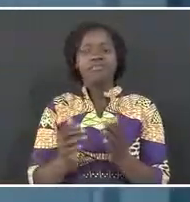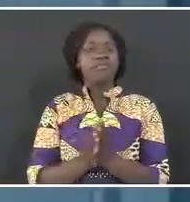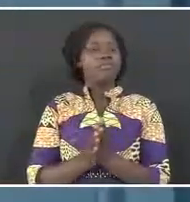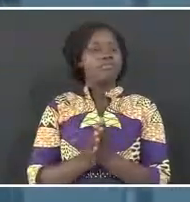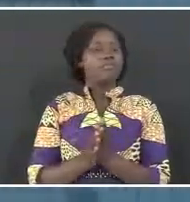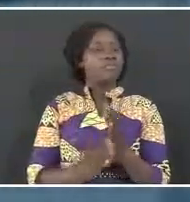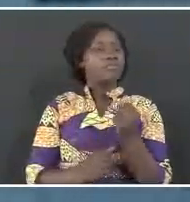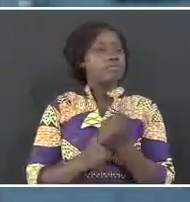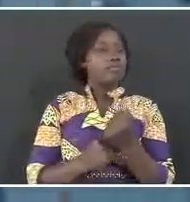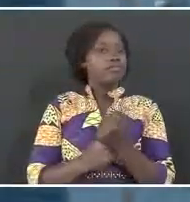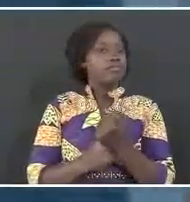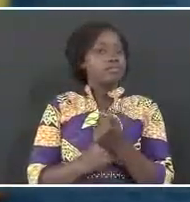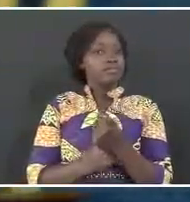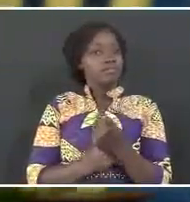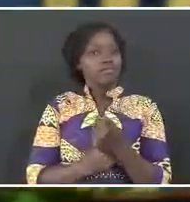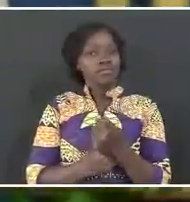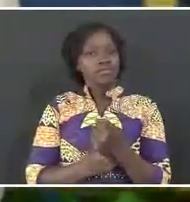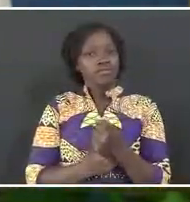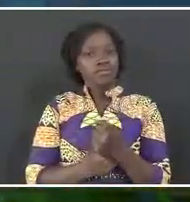to.